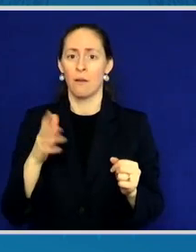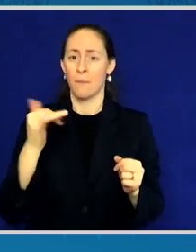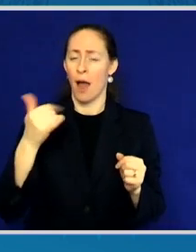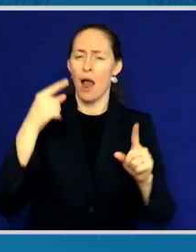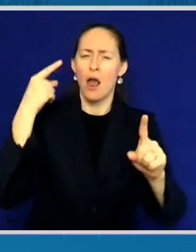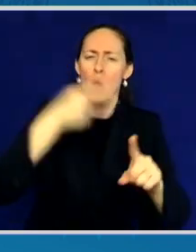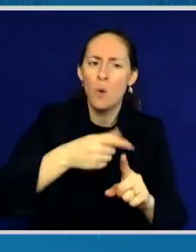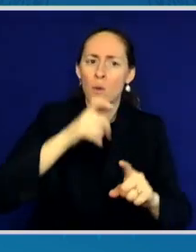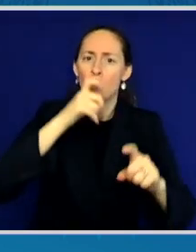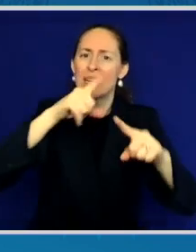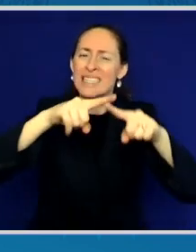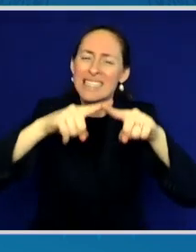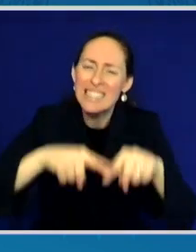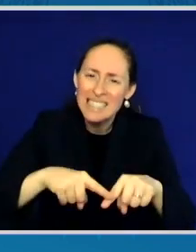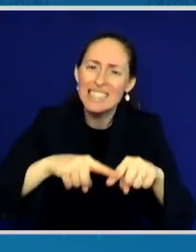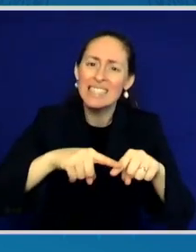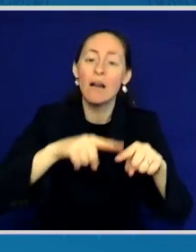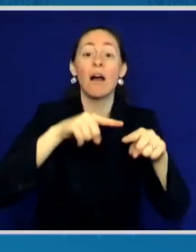public transportation to get them there.